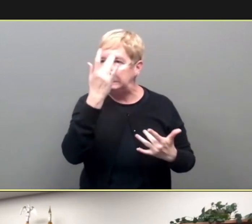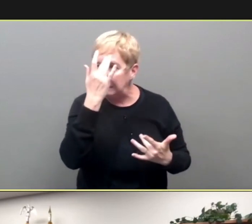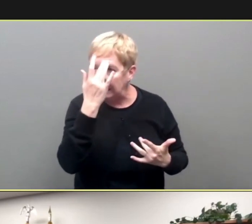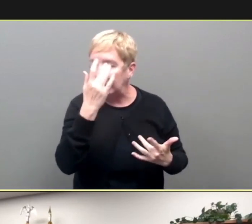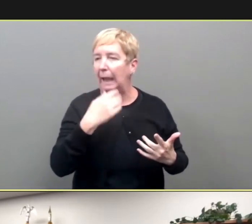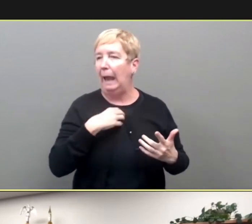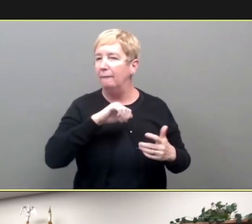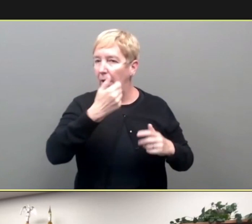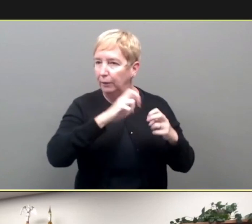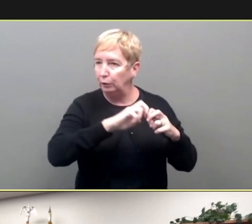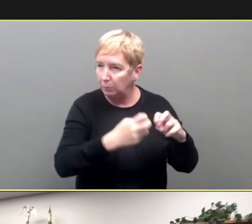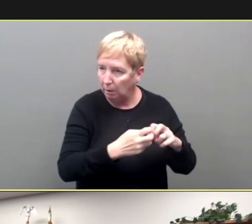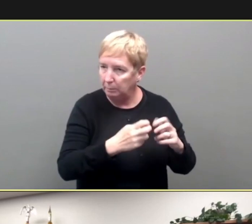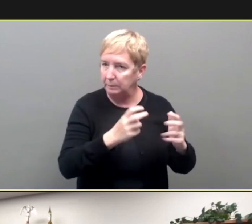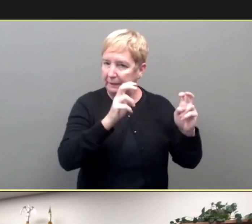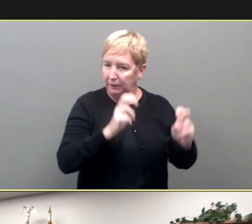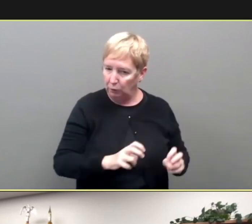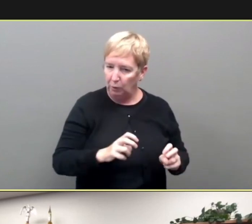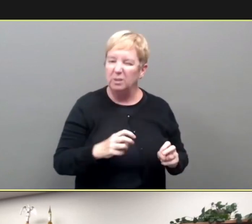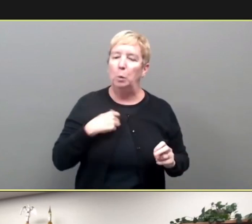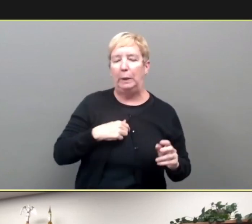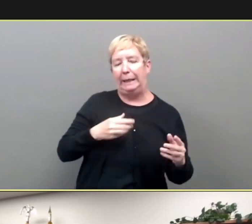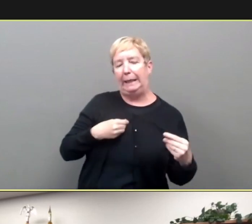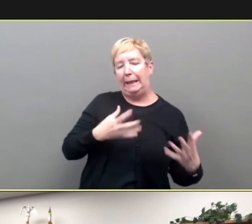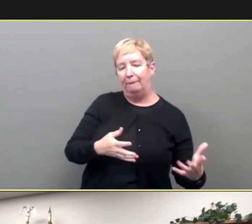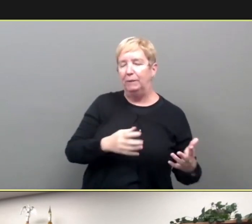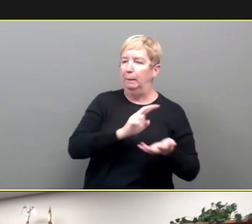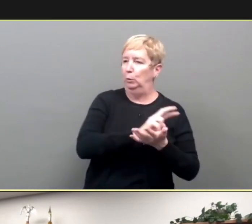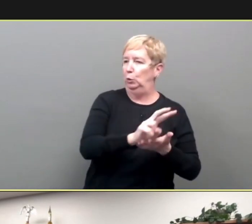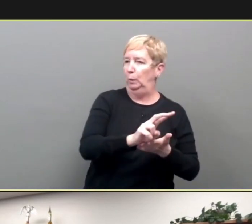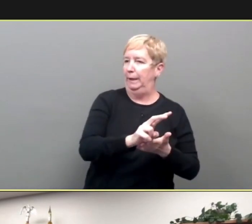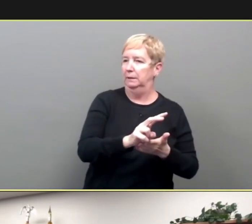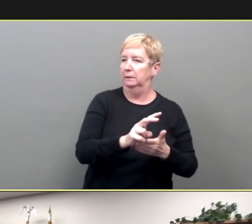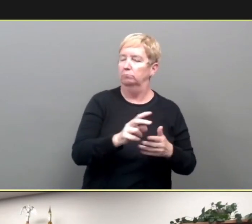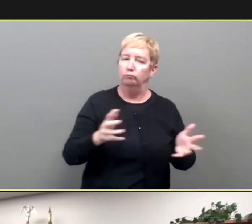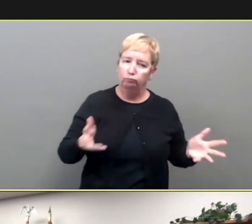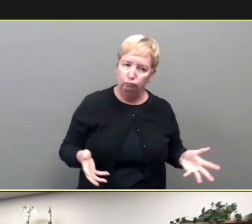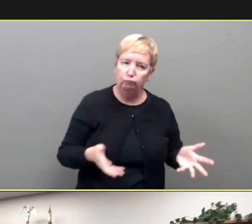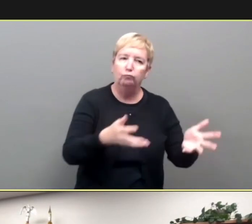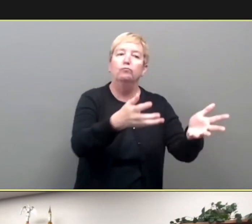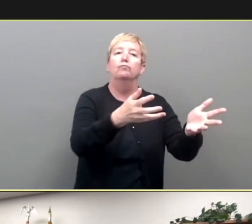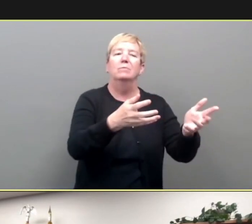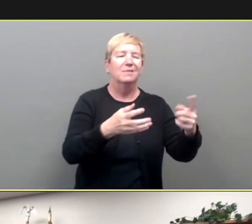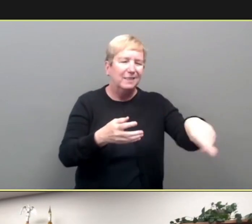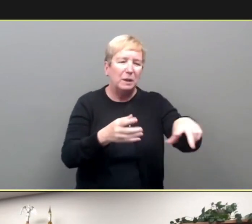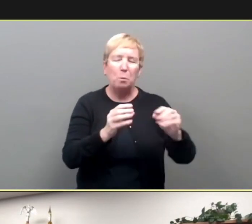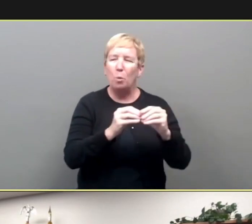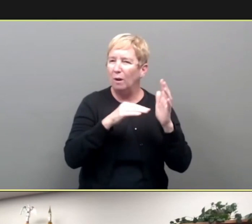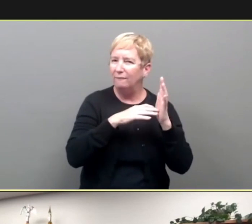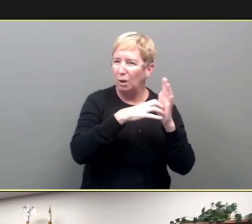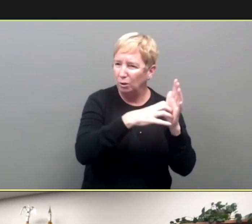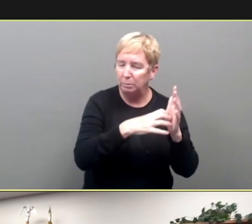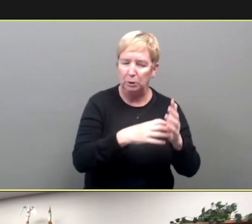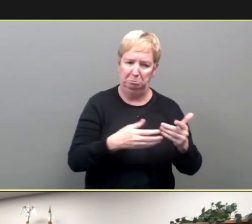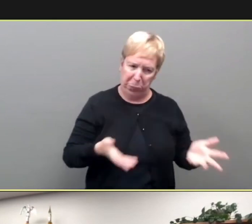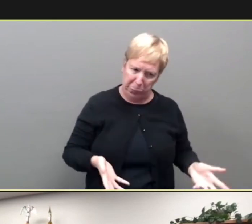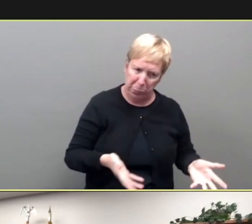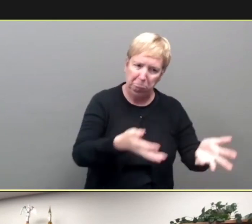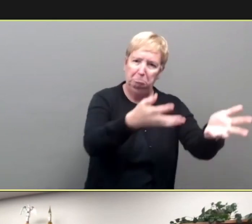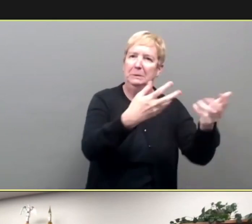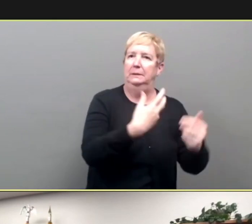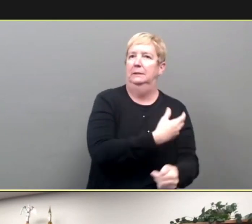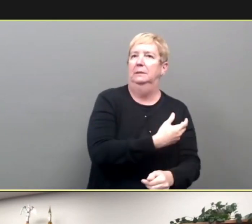a 2-week start so that we could help vaccinate the vulnerable people first. Because what happens a lot of times is